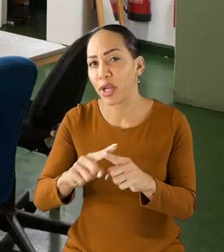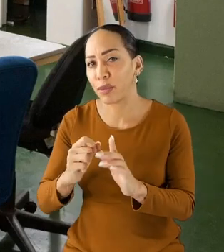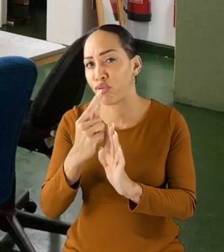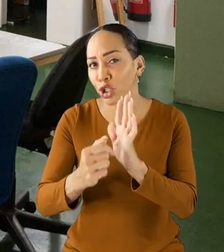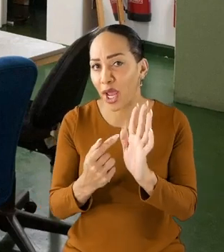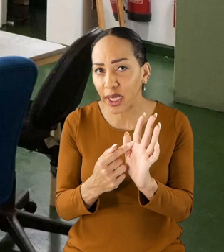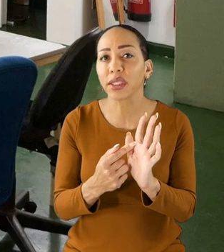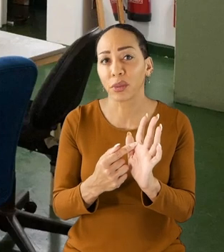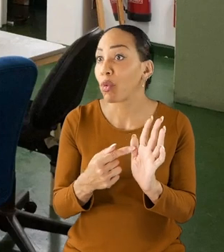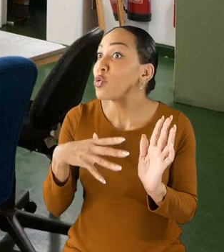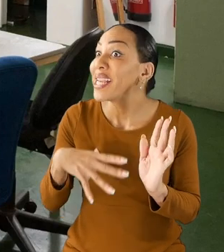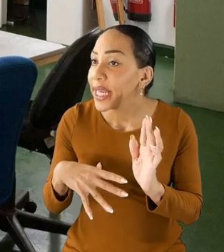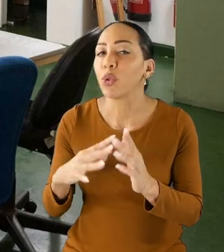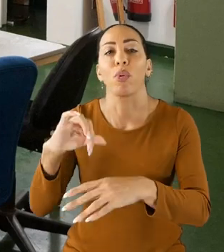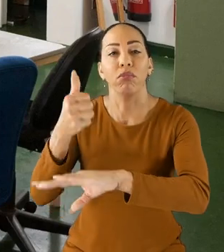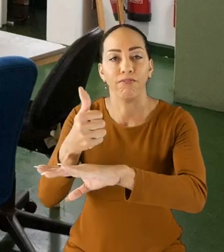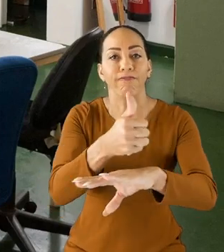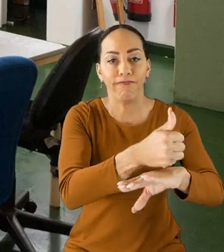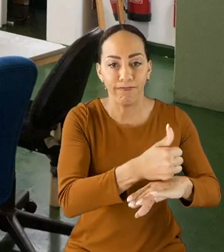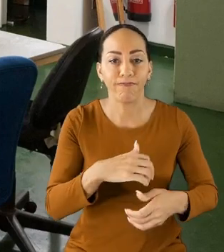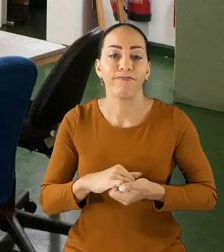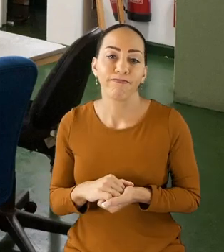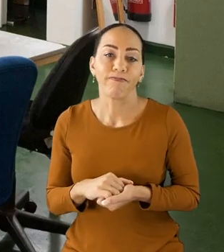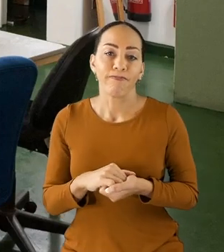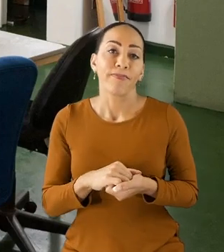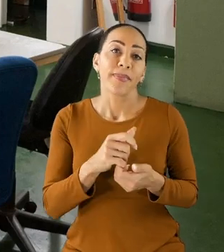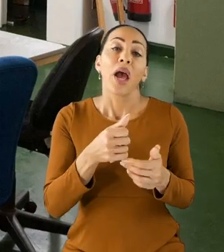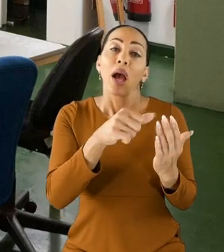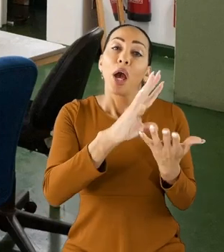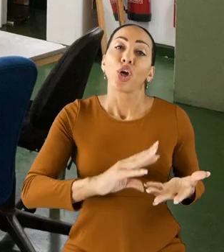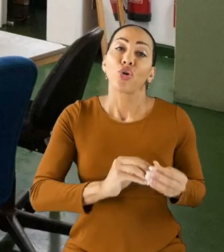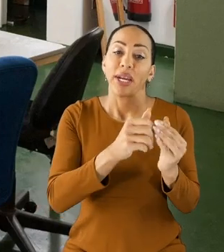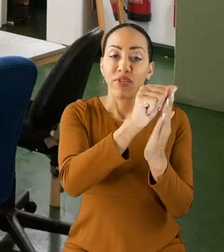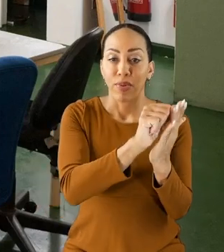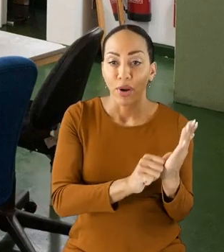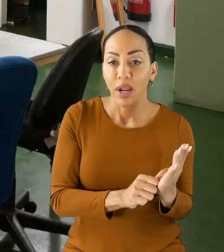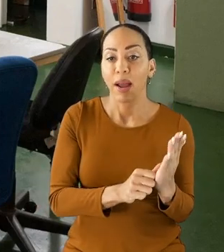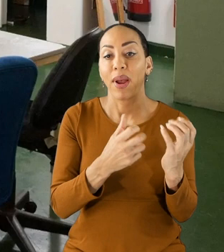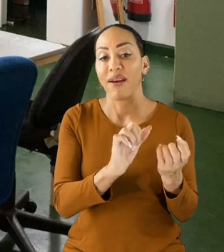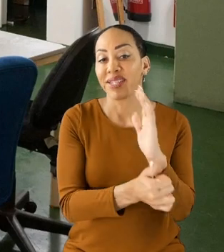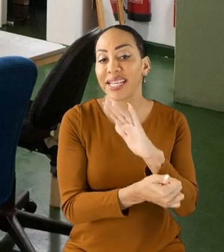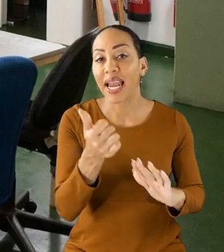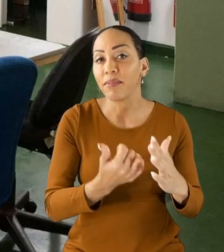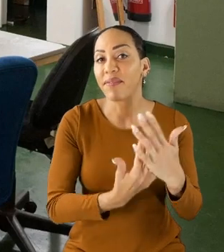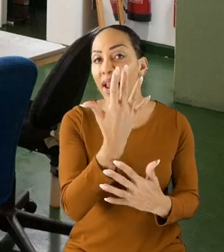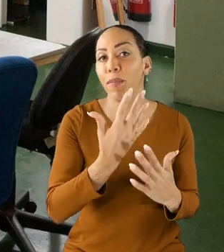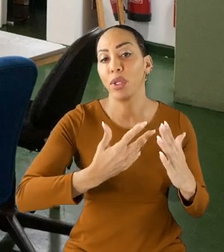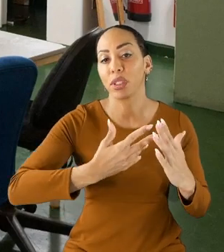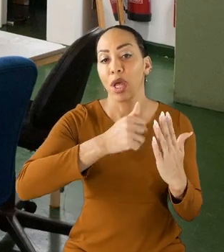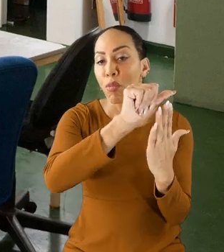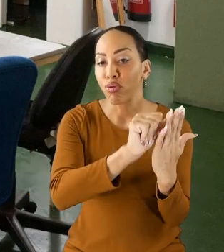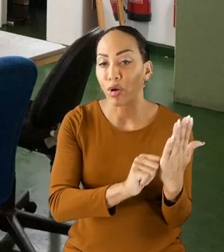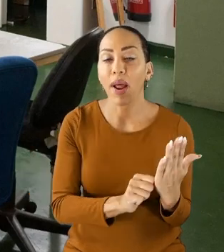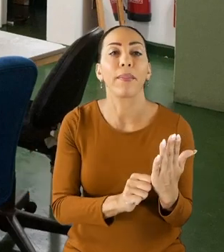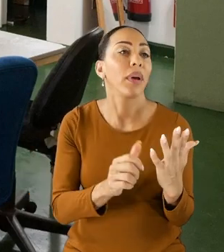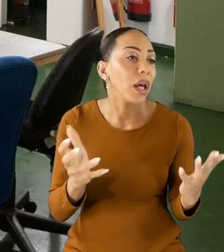as and when needed in various different areas. Alongside that creative programme, we have a talent development programme, which